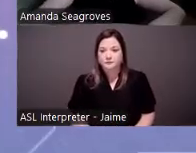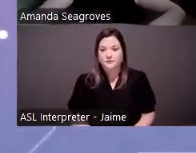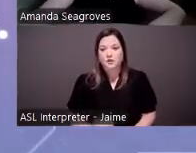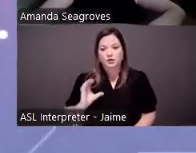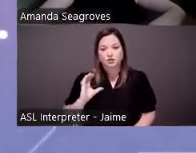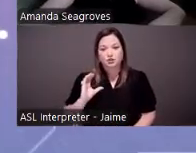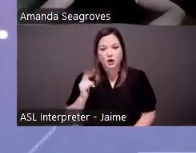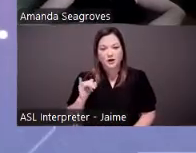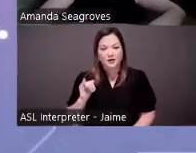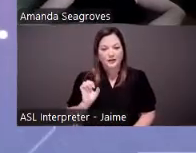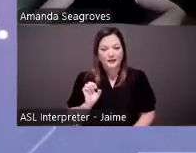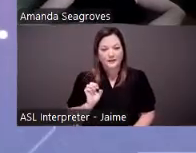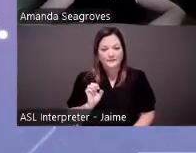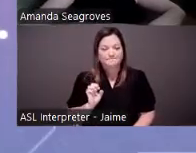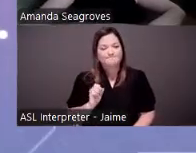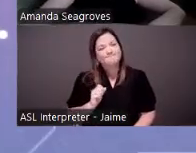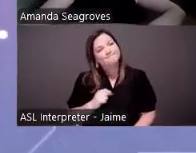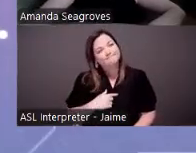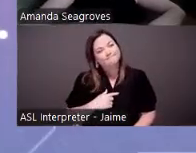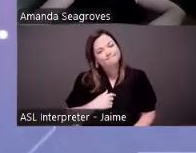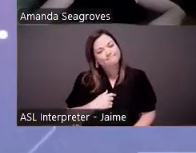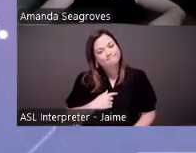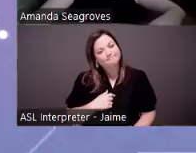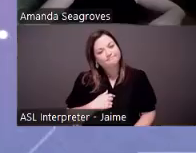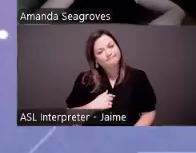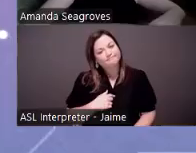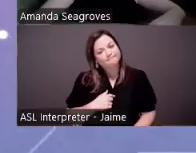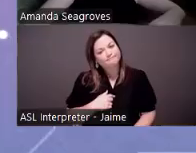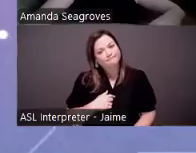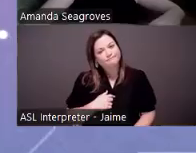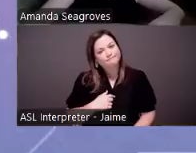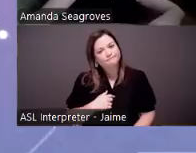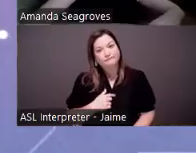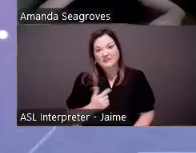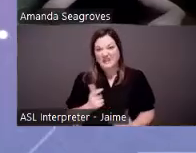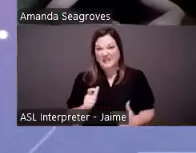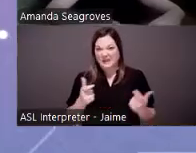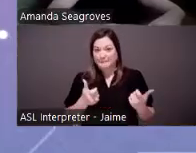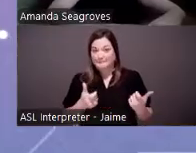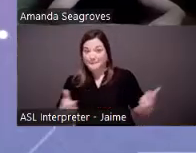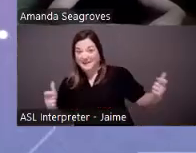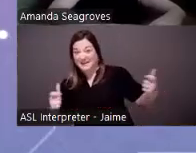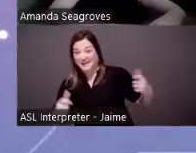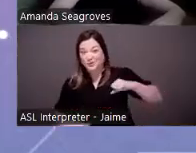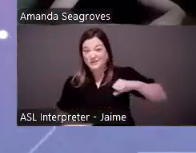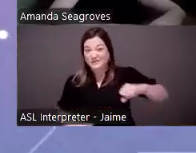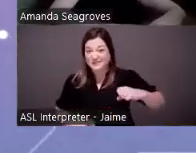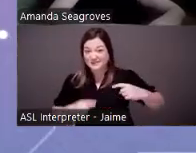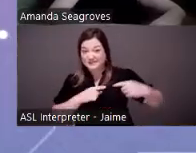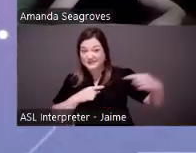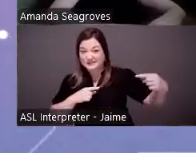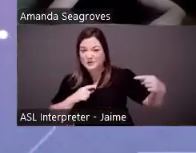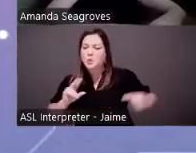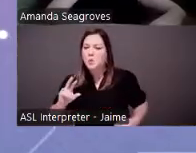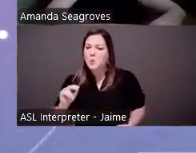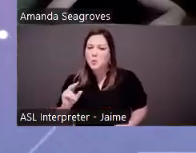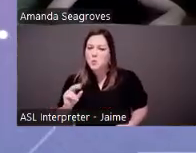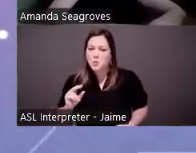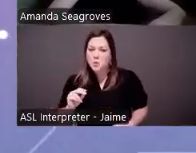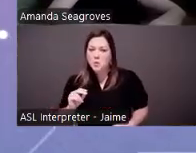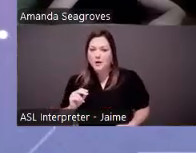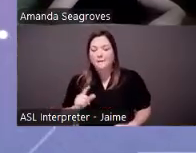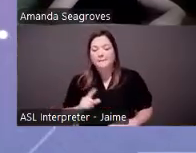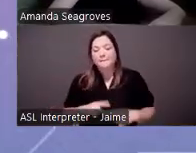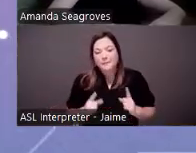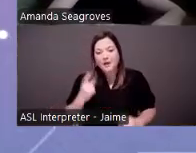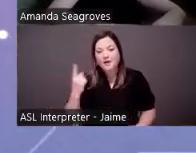I don't think I've experienced any kind of major resistance. Um, there's always, the question